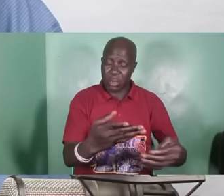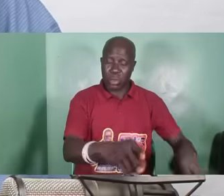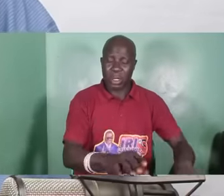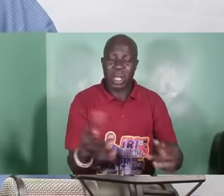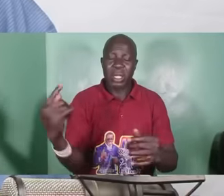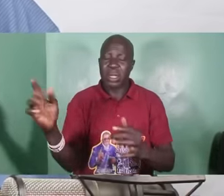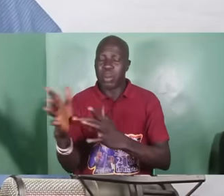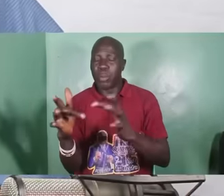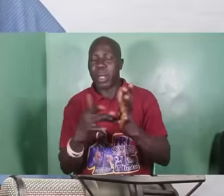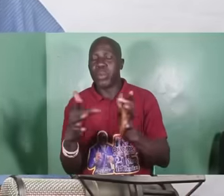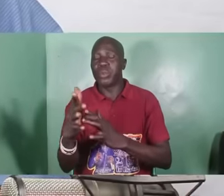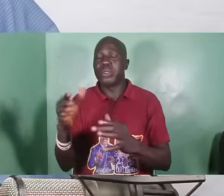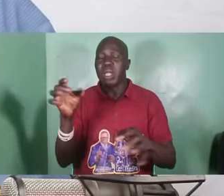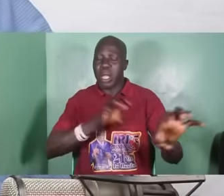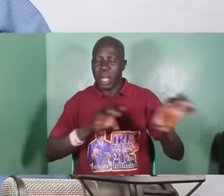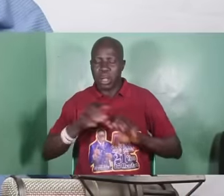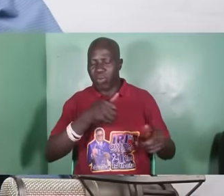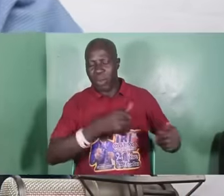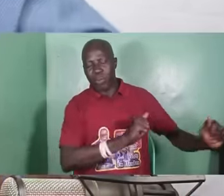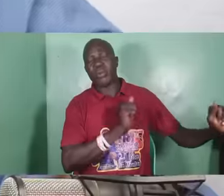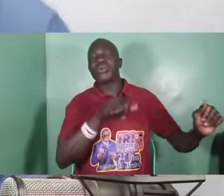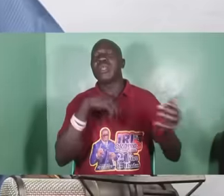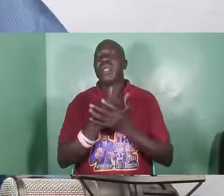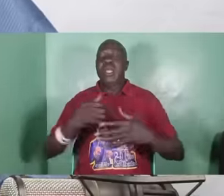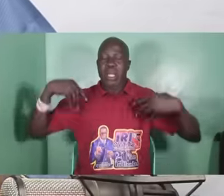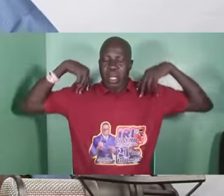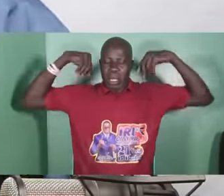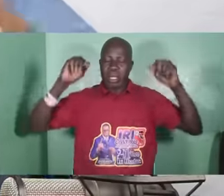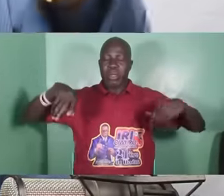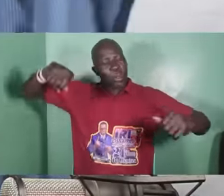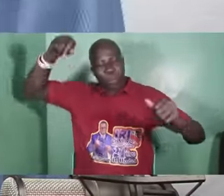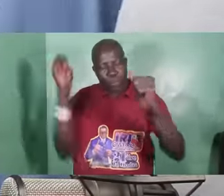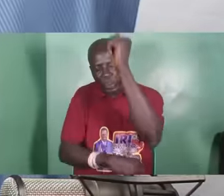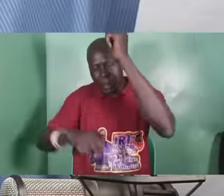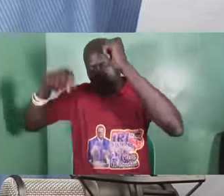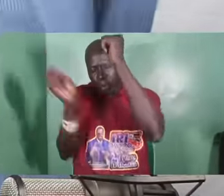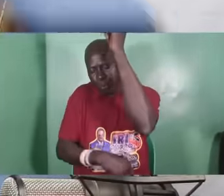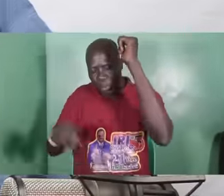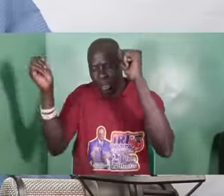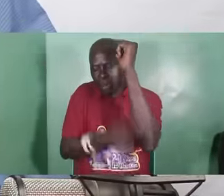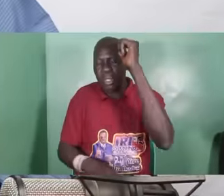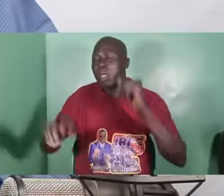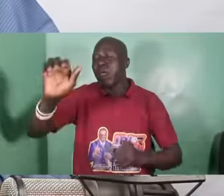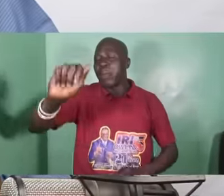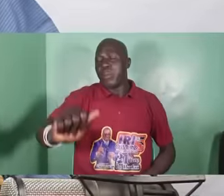Bible says. The way it's apostolic. And the angel of God tried him. And man got